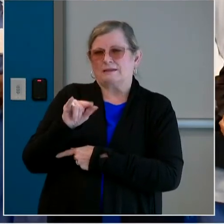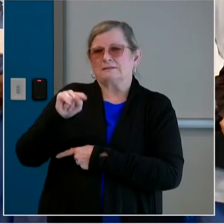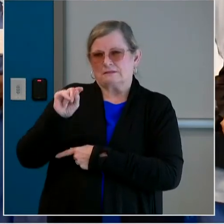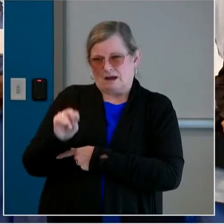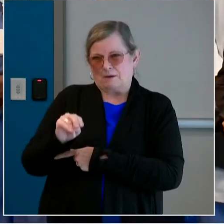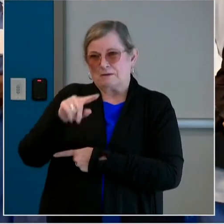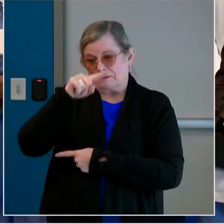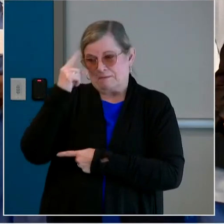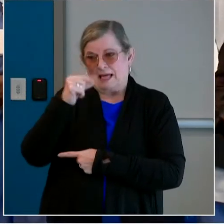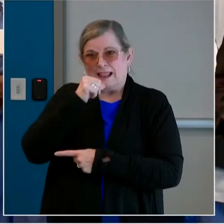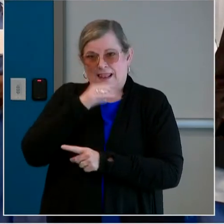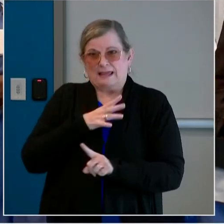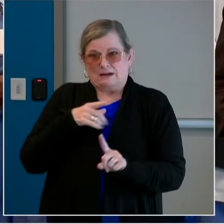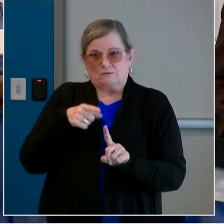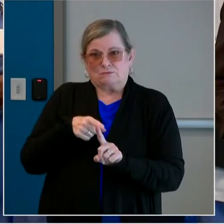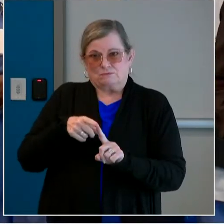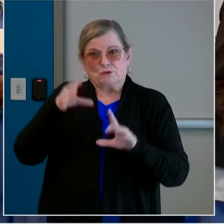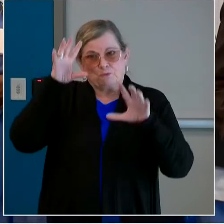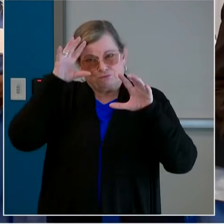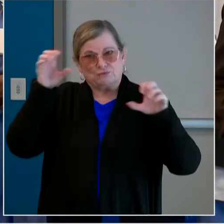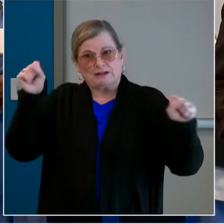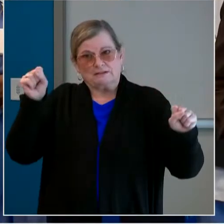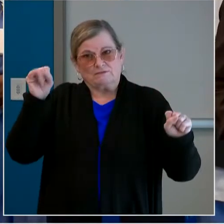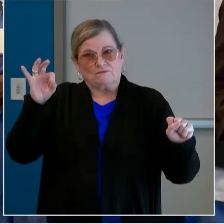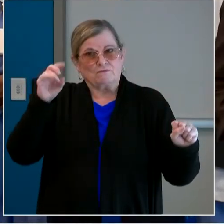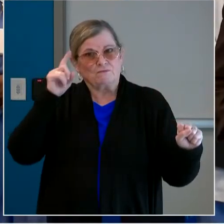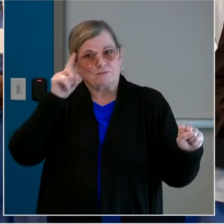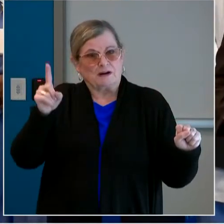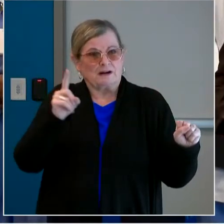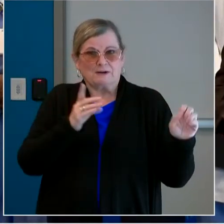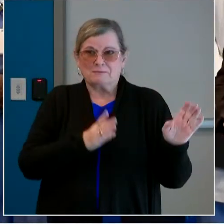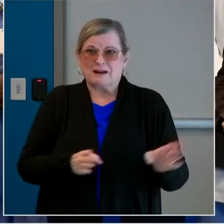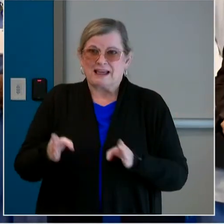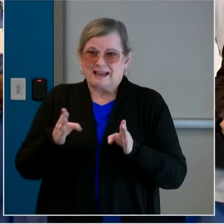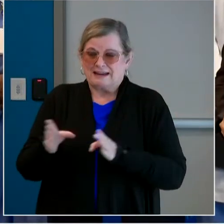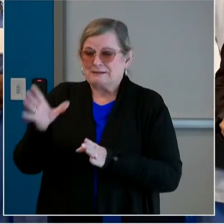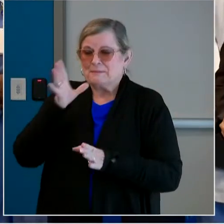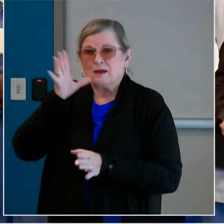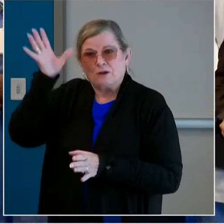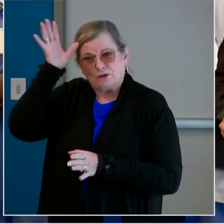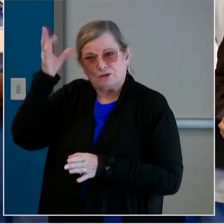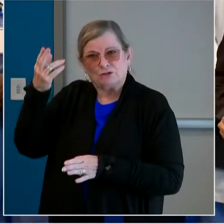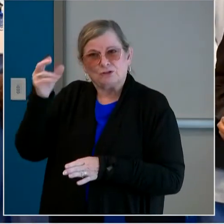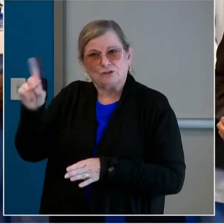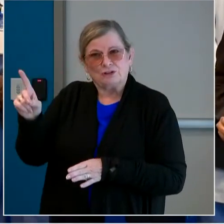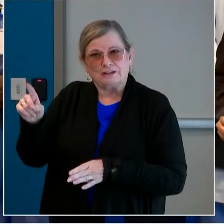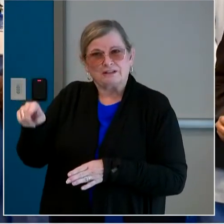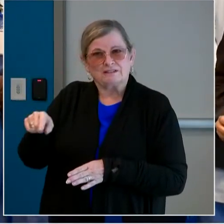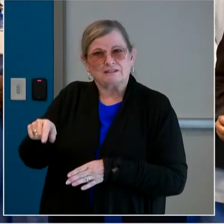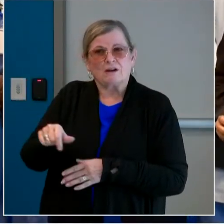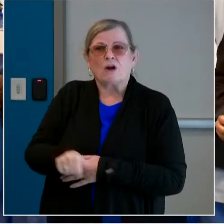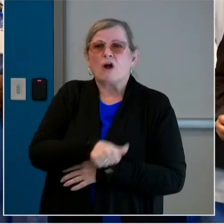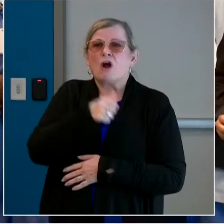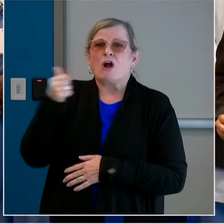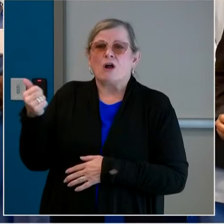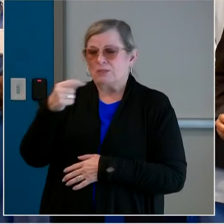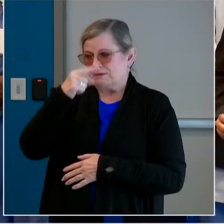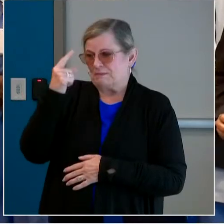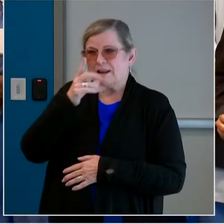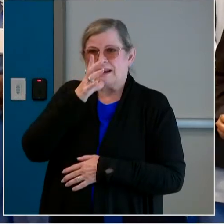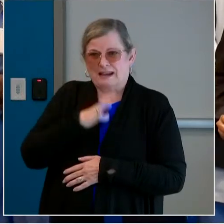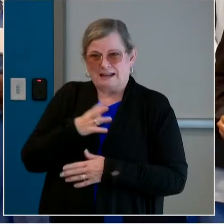1979 or 78. And Faye Waddleton fought with other leaders like Shirley Chisholm and black women leaders in